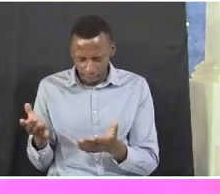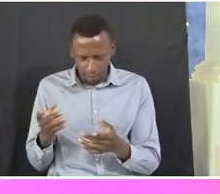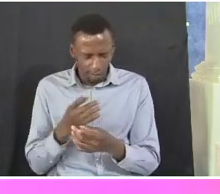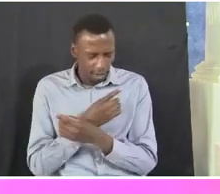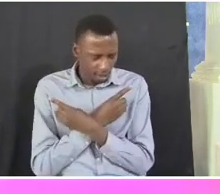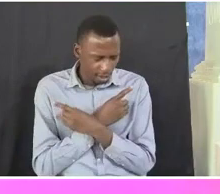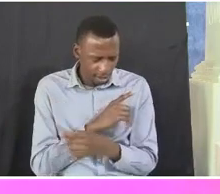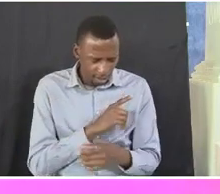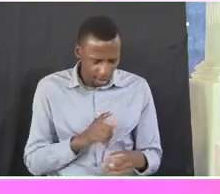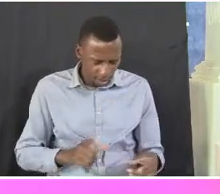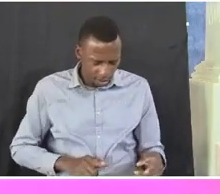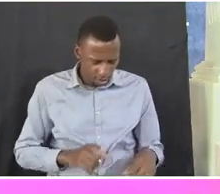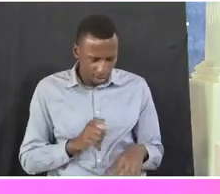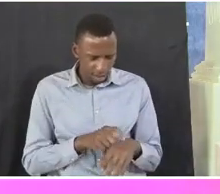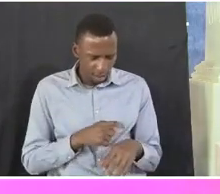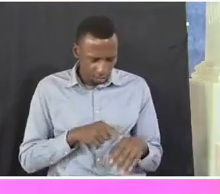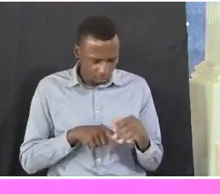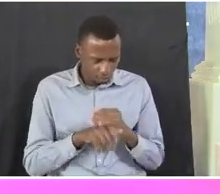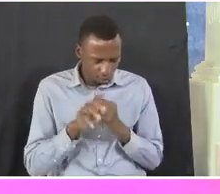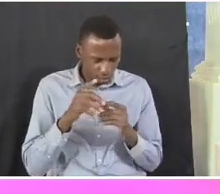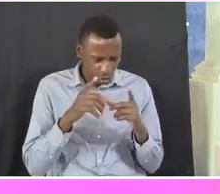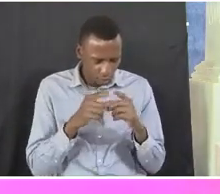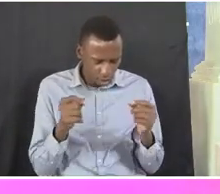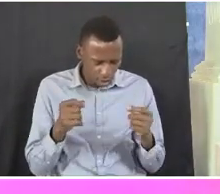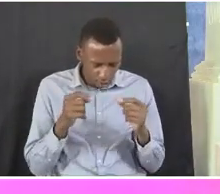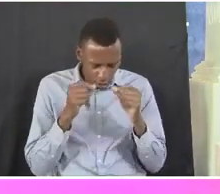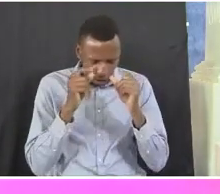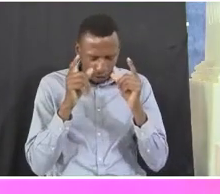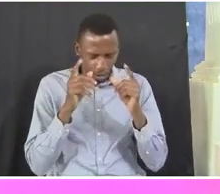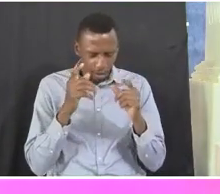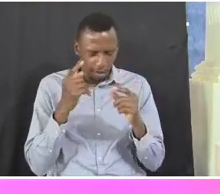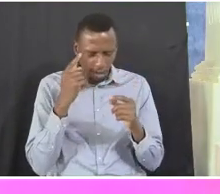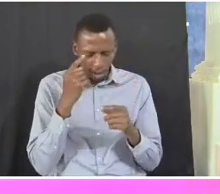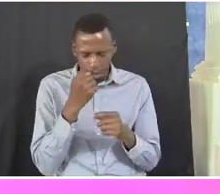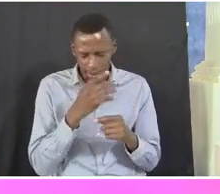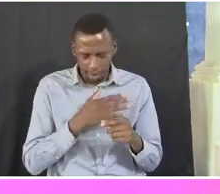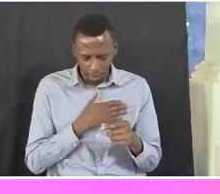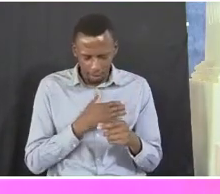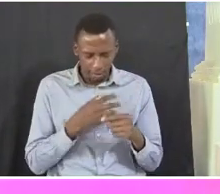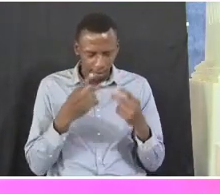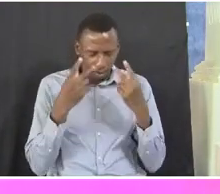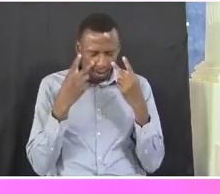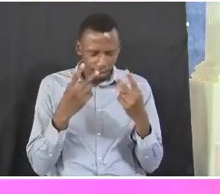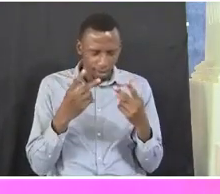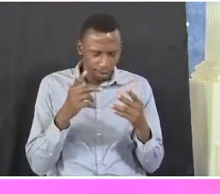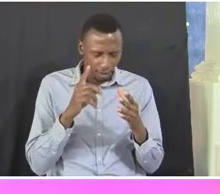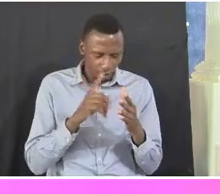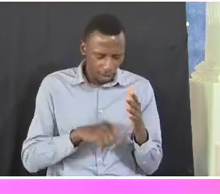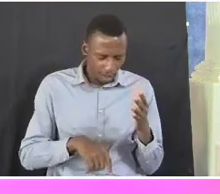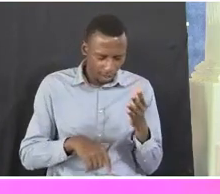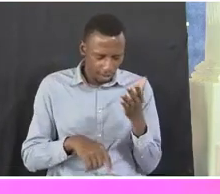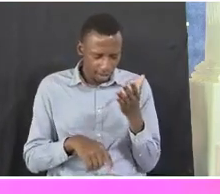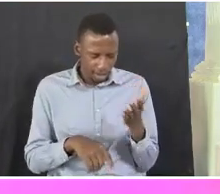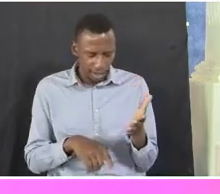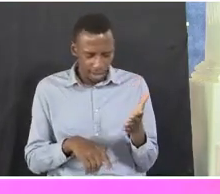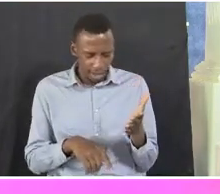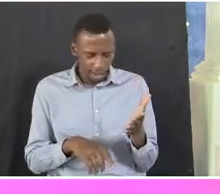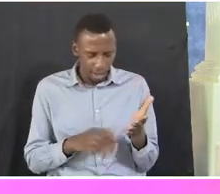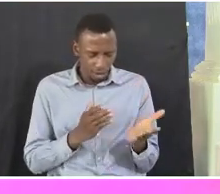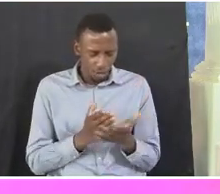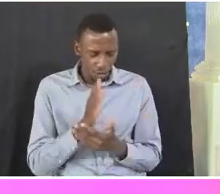word, open our eyes that we may see what we are to discard by your